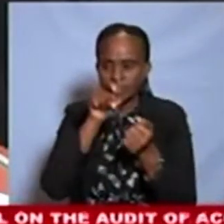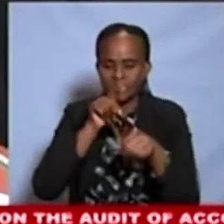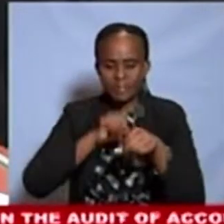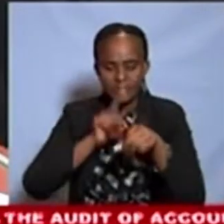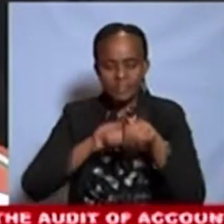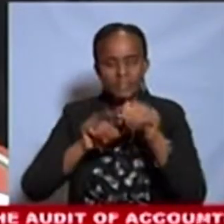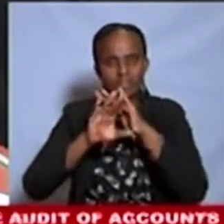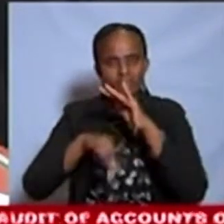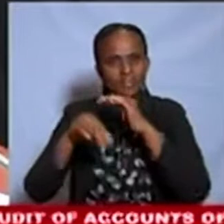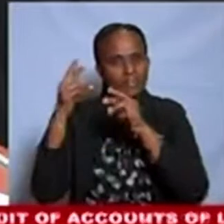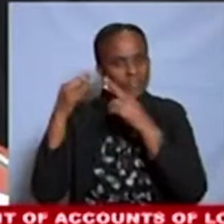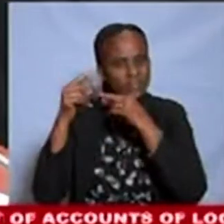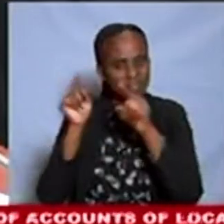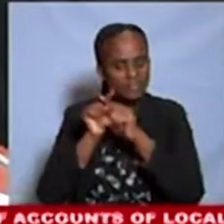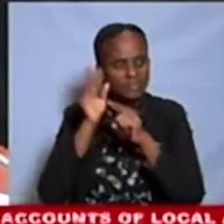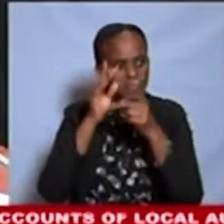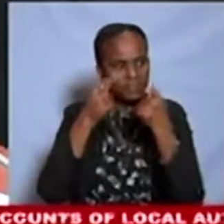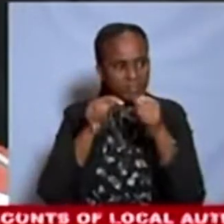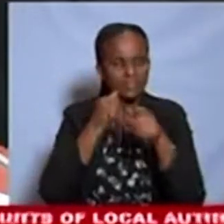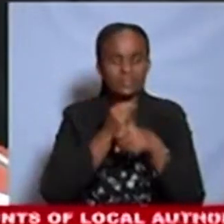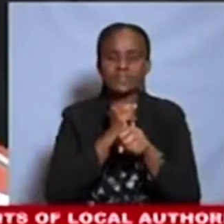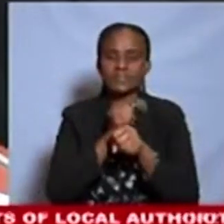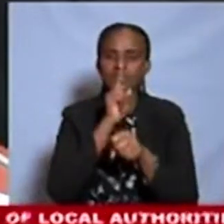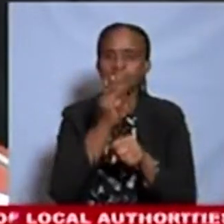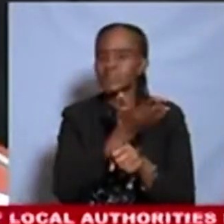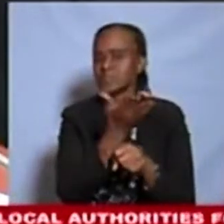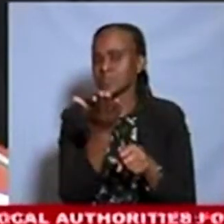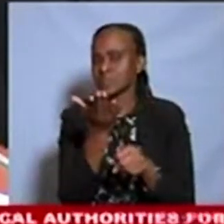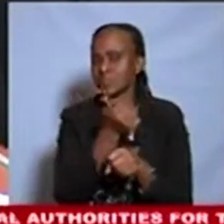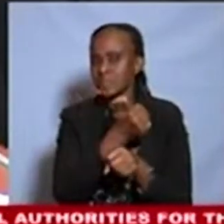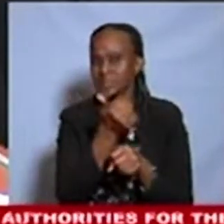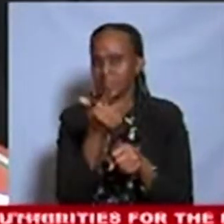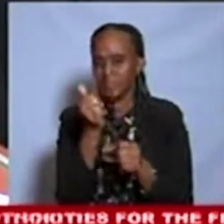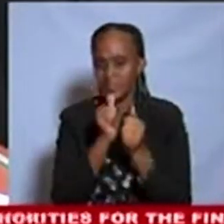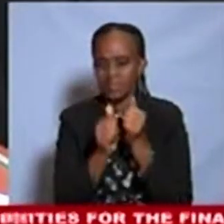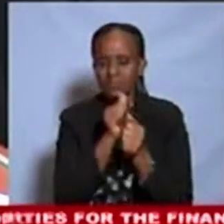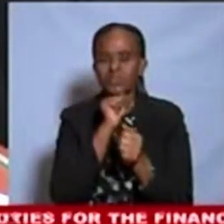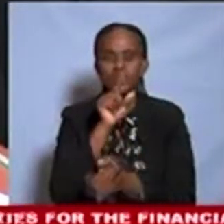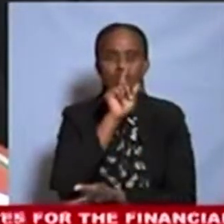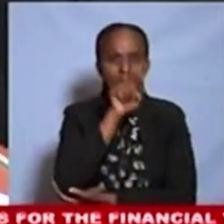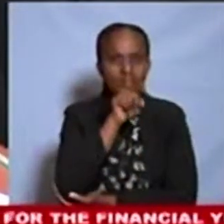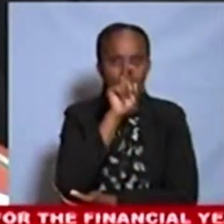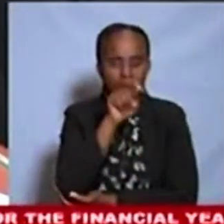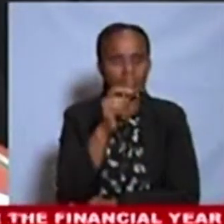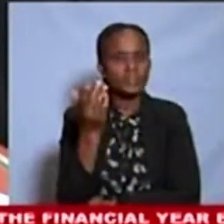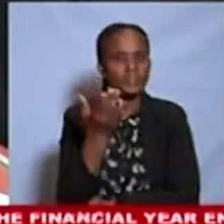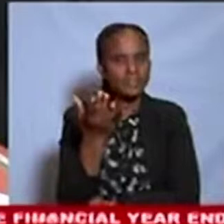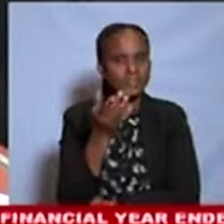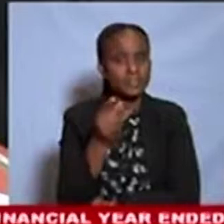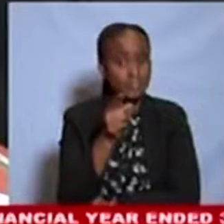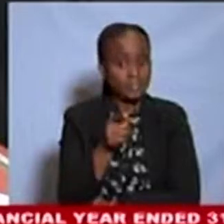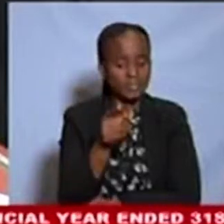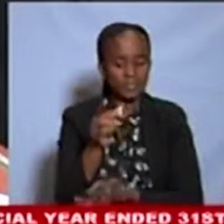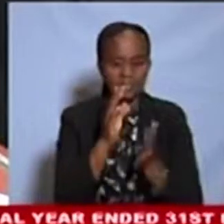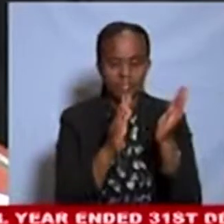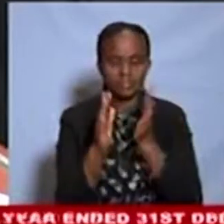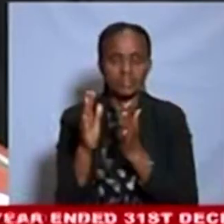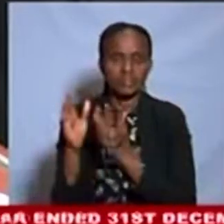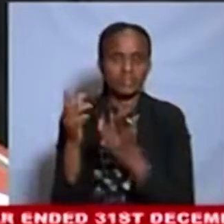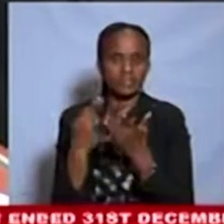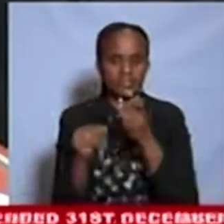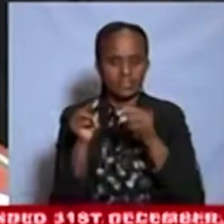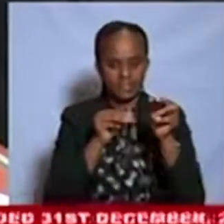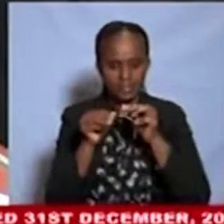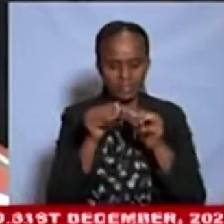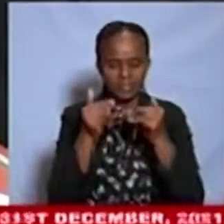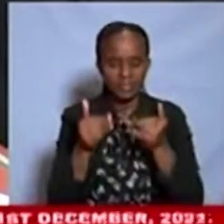review and will endeavor to insure even those other property that were not being insured. Remedial measures.